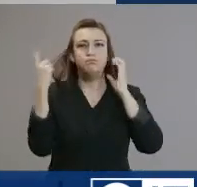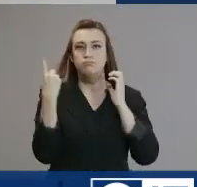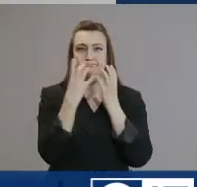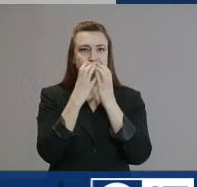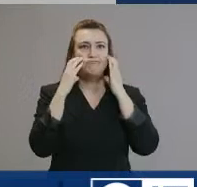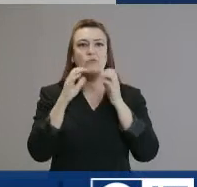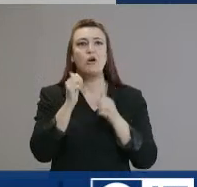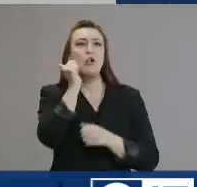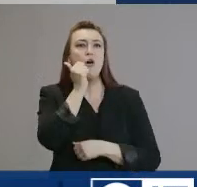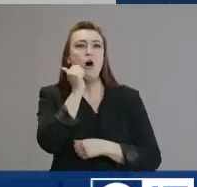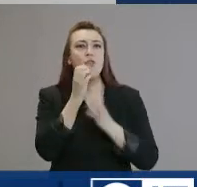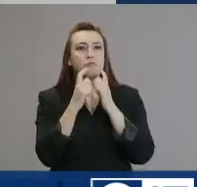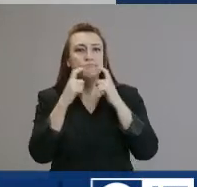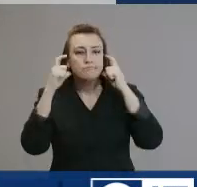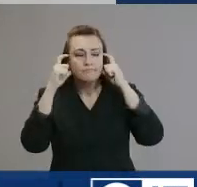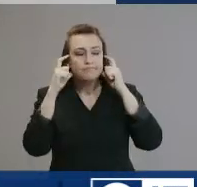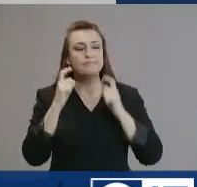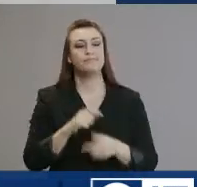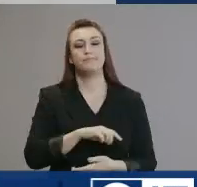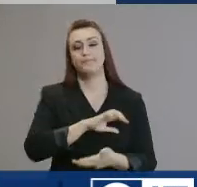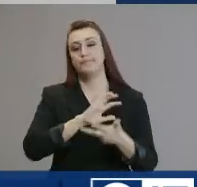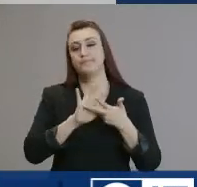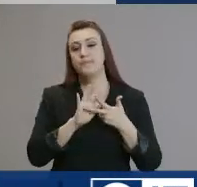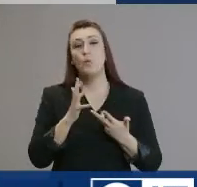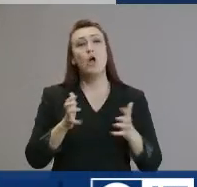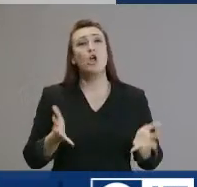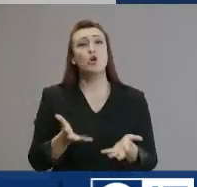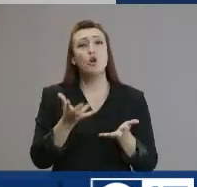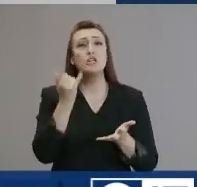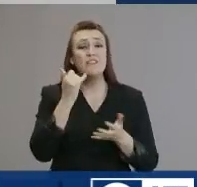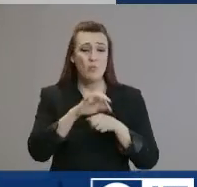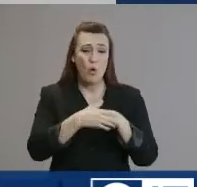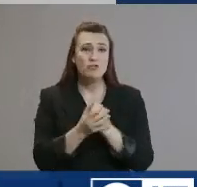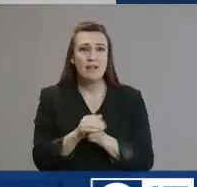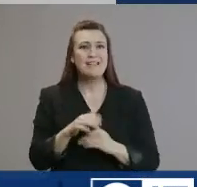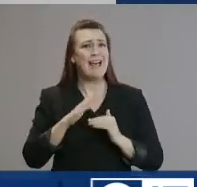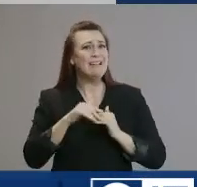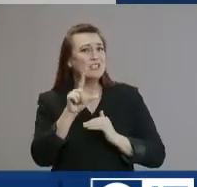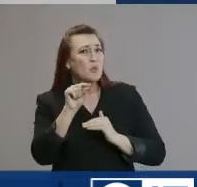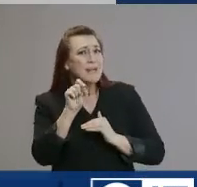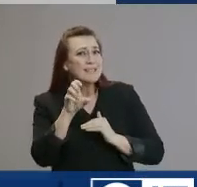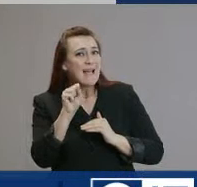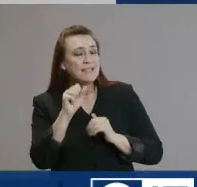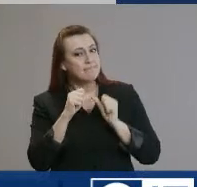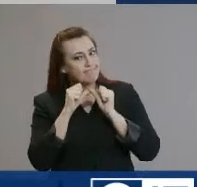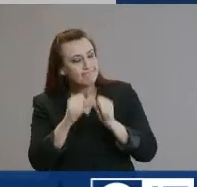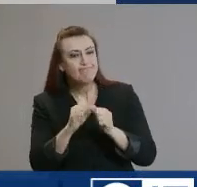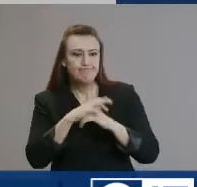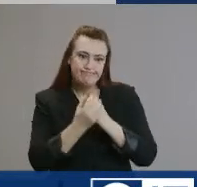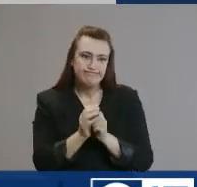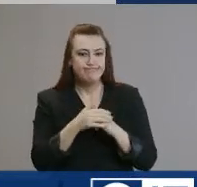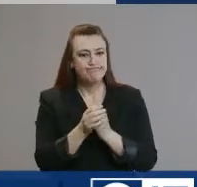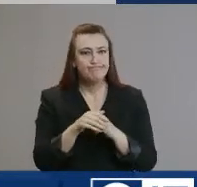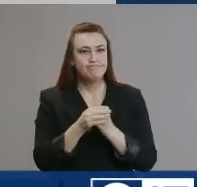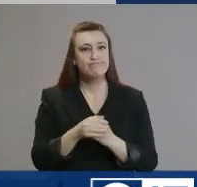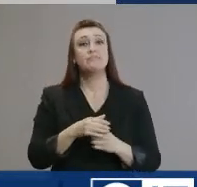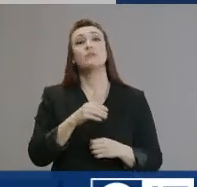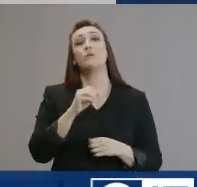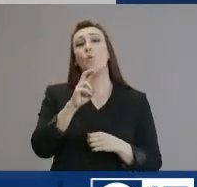20 seconds with soap and water, or to use a hand sanitizer, especially after touching your face